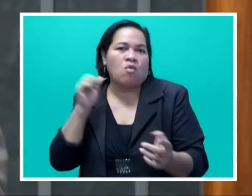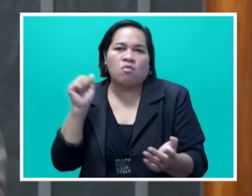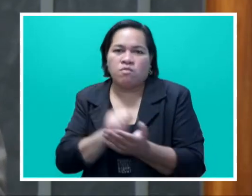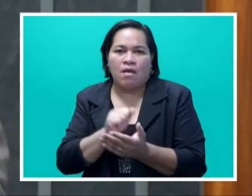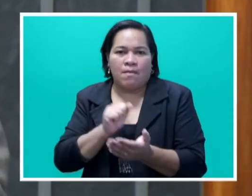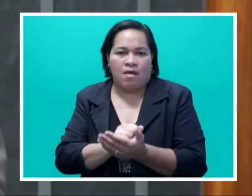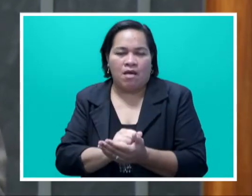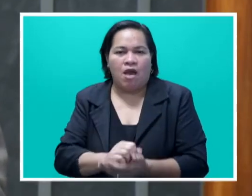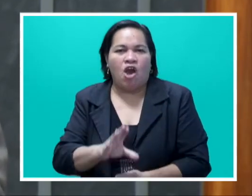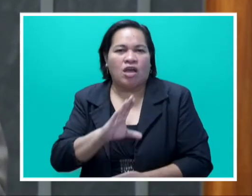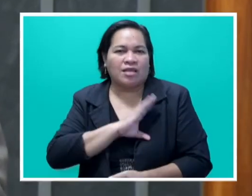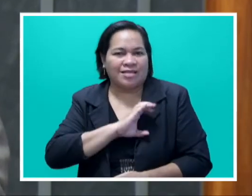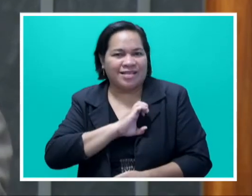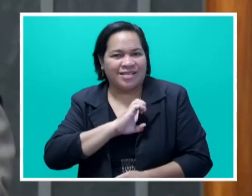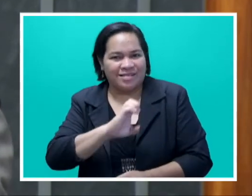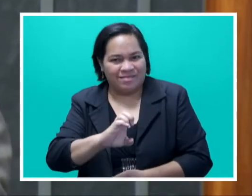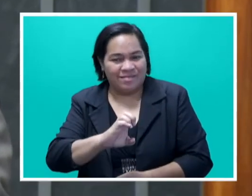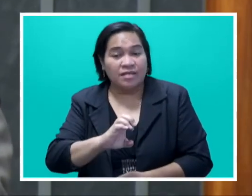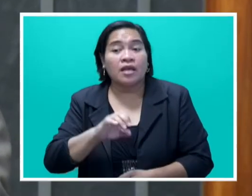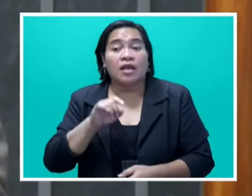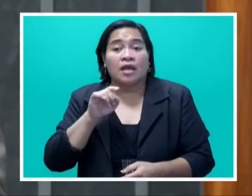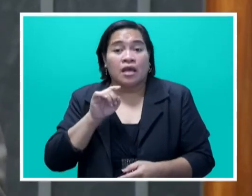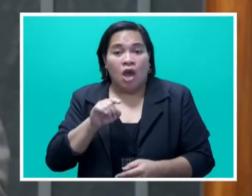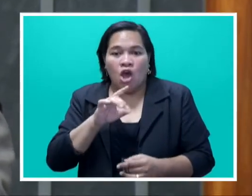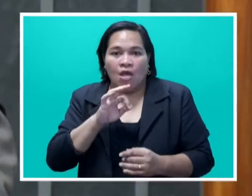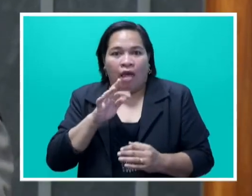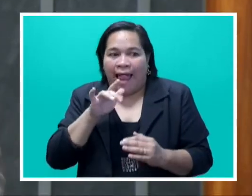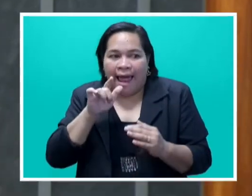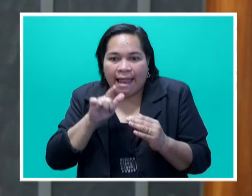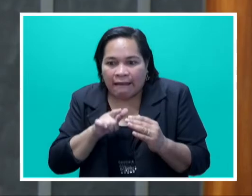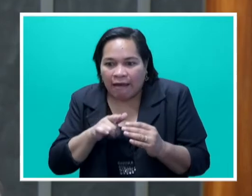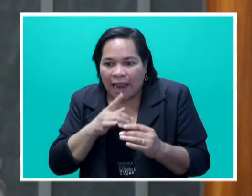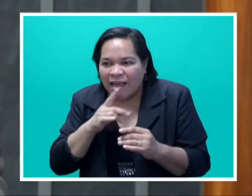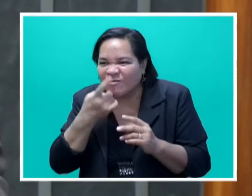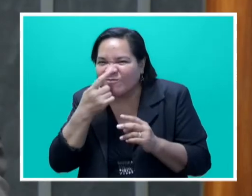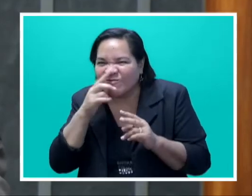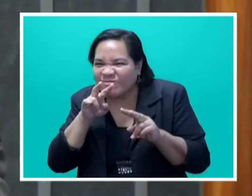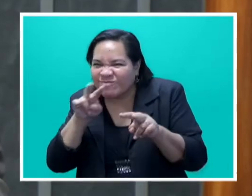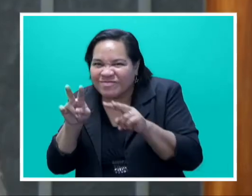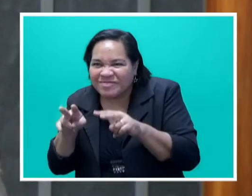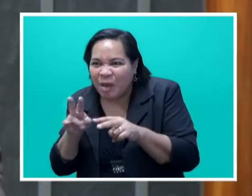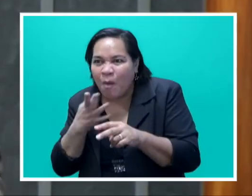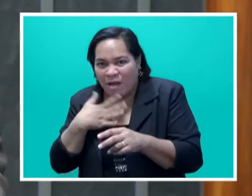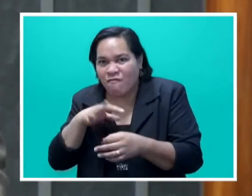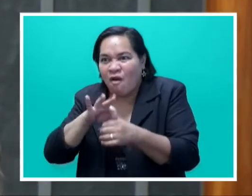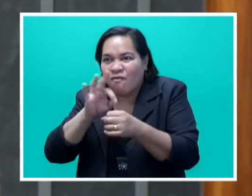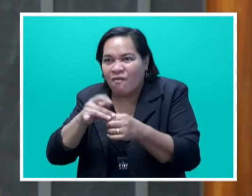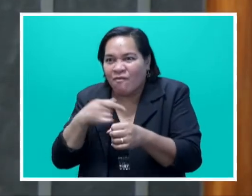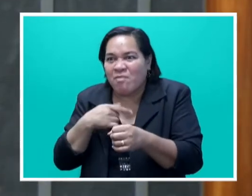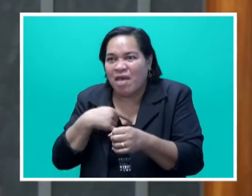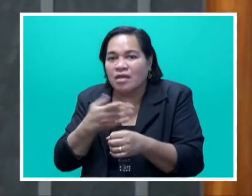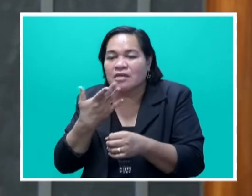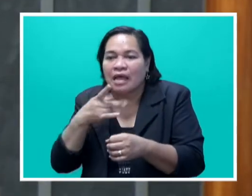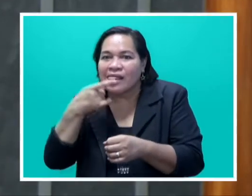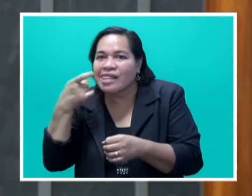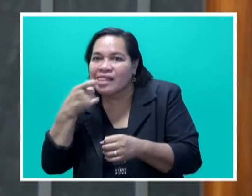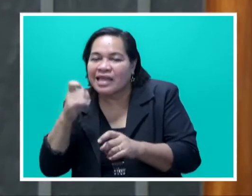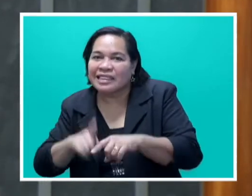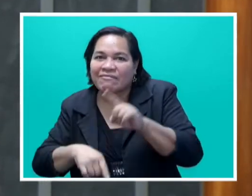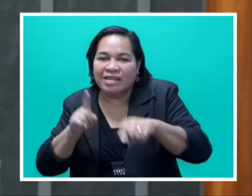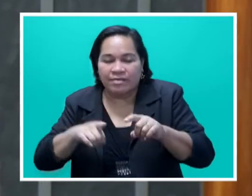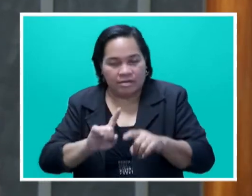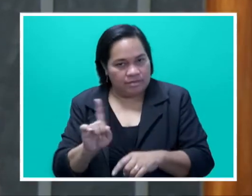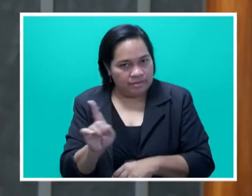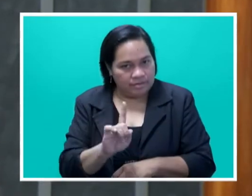conduct rather than go low by seeking votes at any cost." I highly commend, Mr. Speaker,